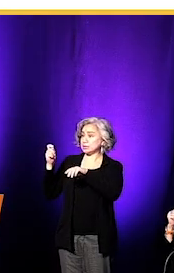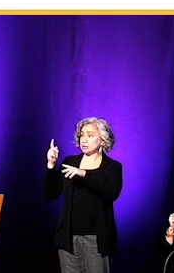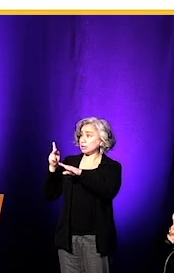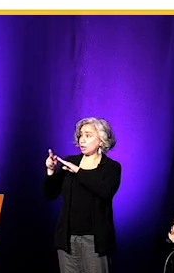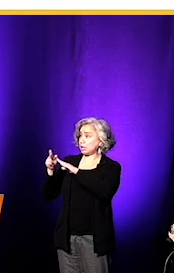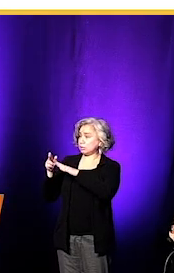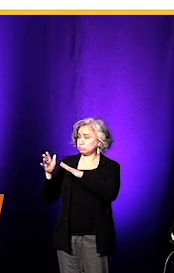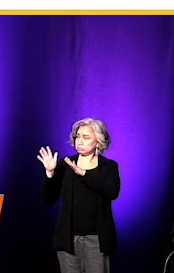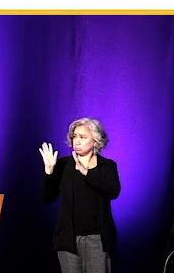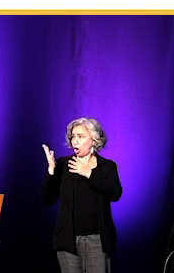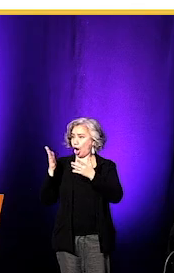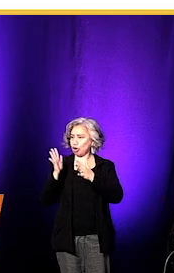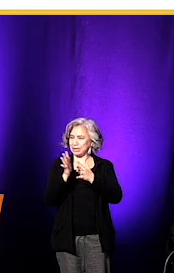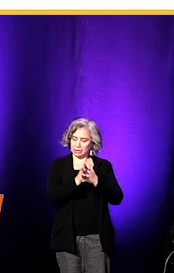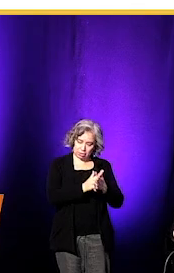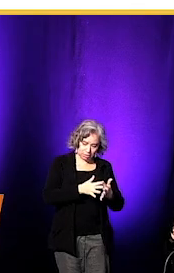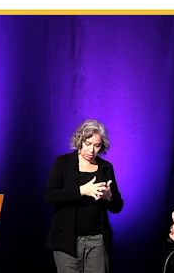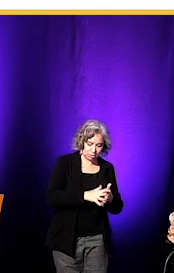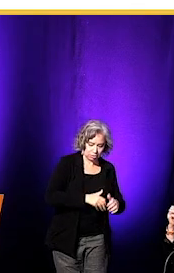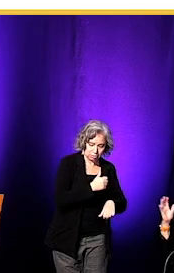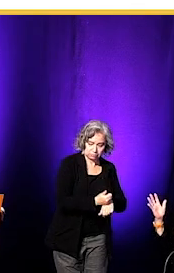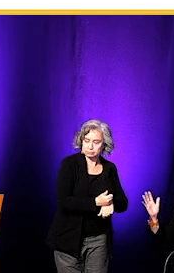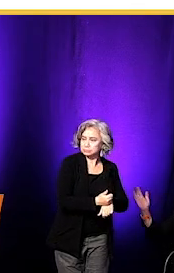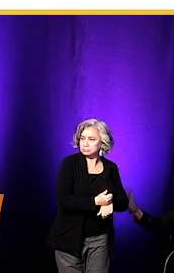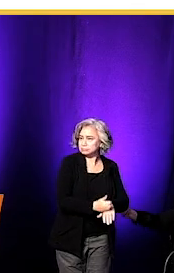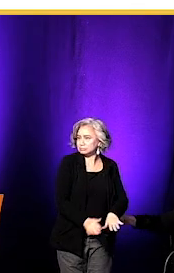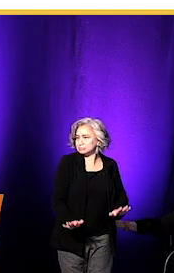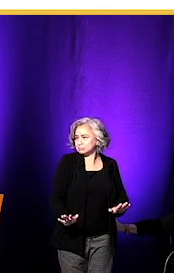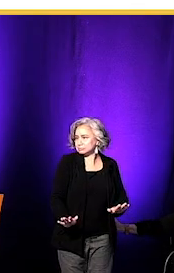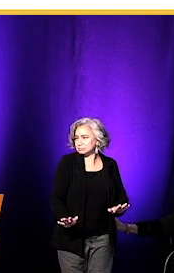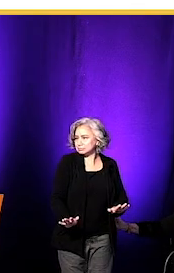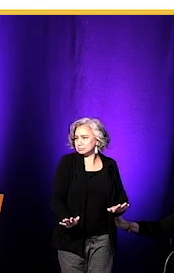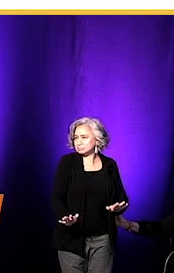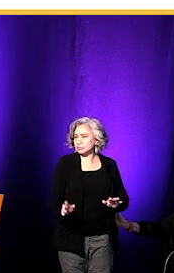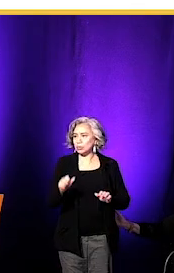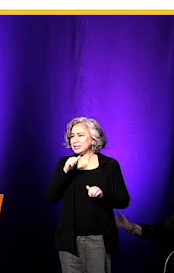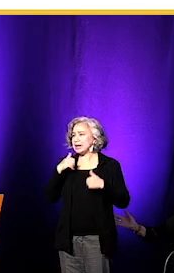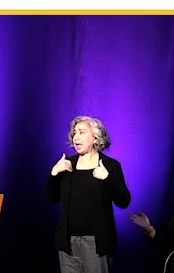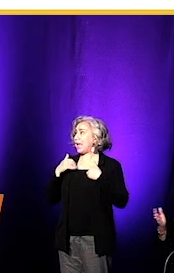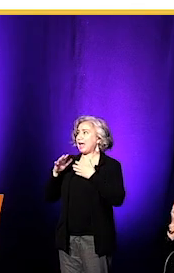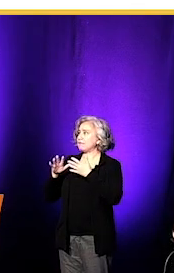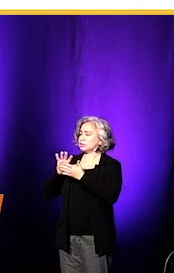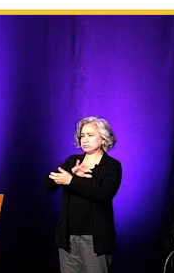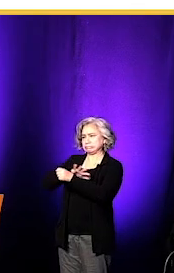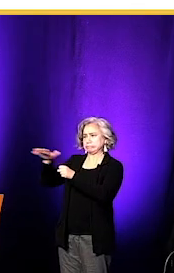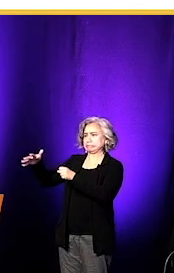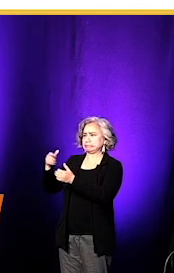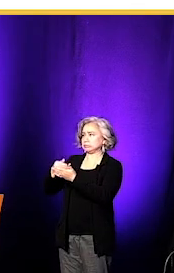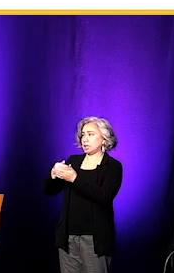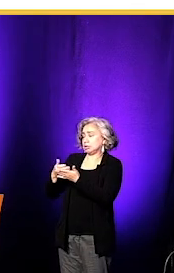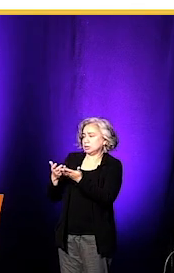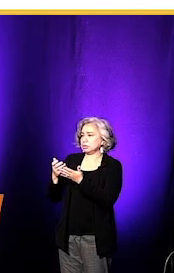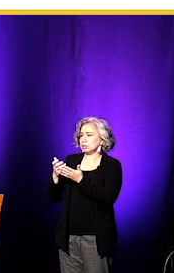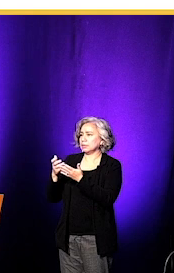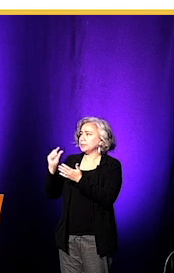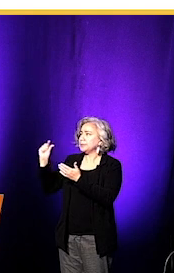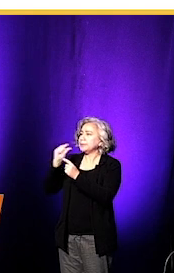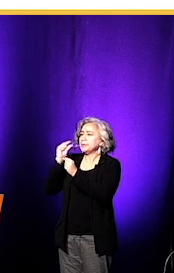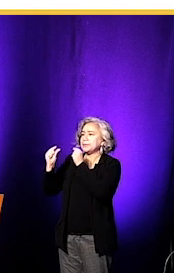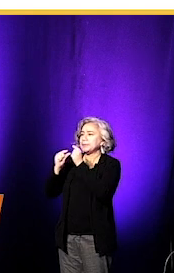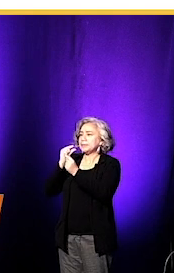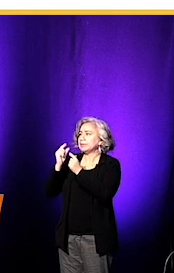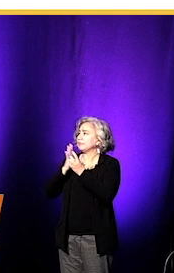kind of thing we were because we didn't have all that money, although we had some, but more importantly, the project was